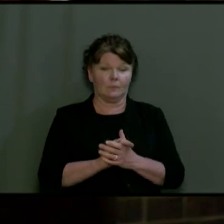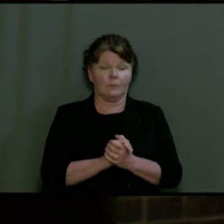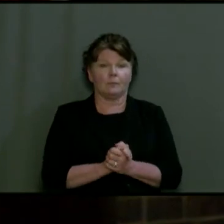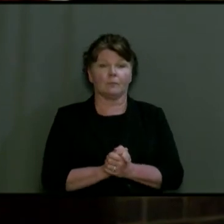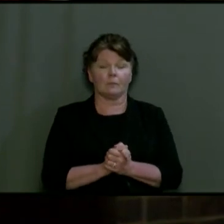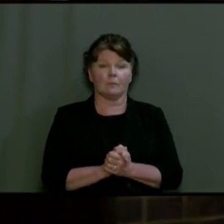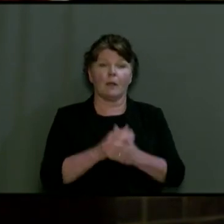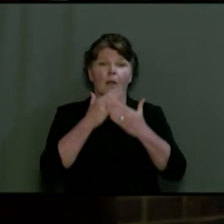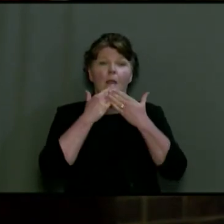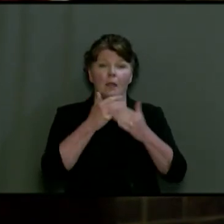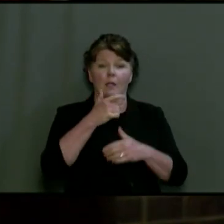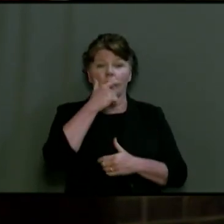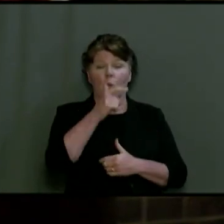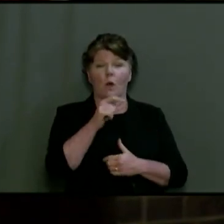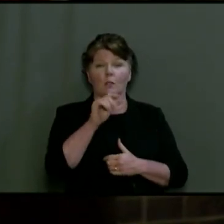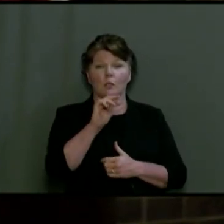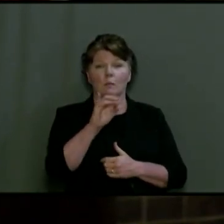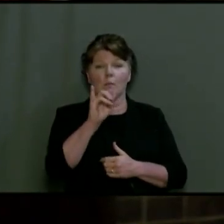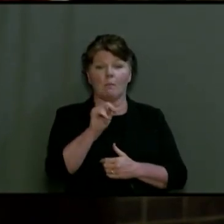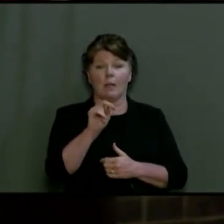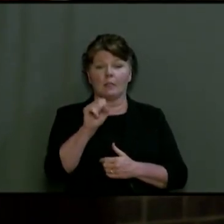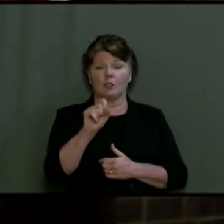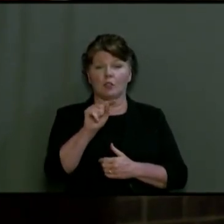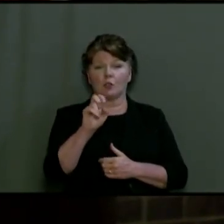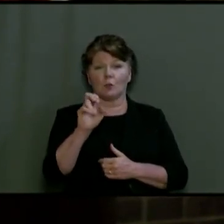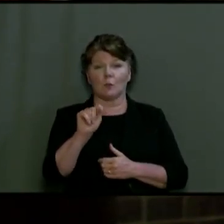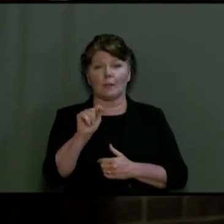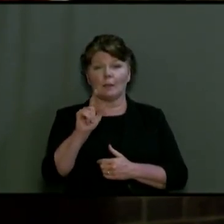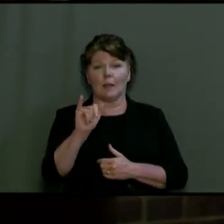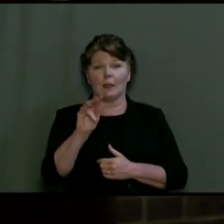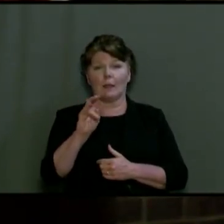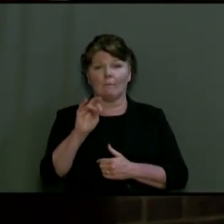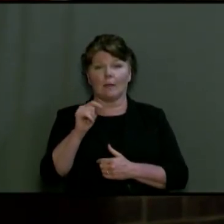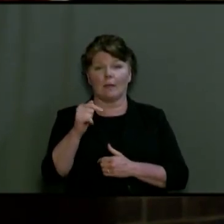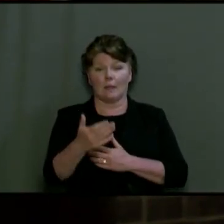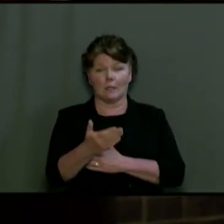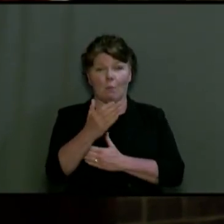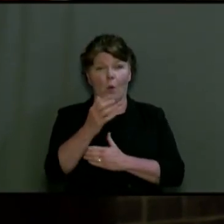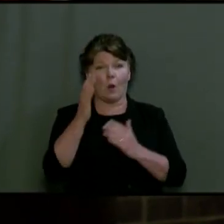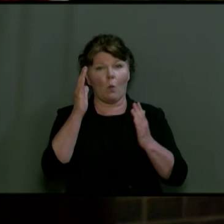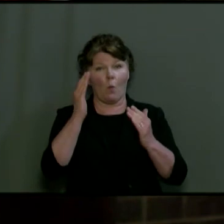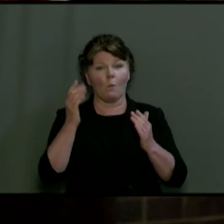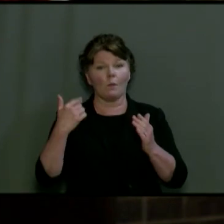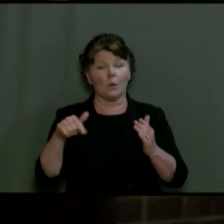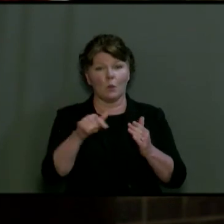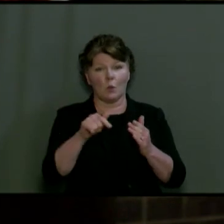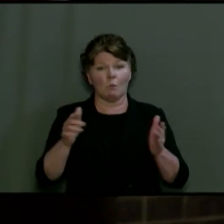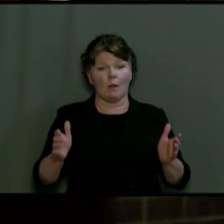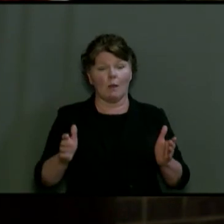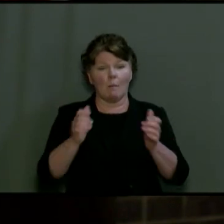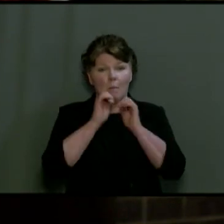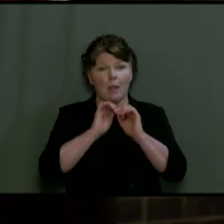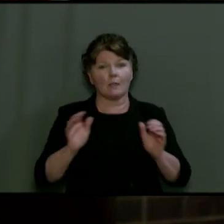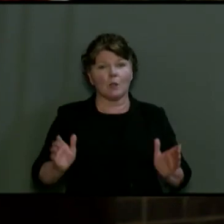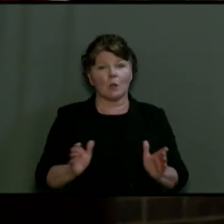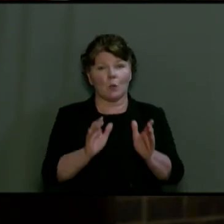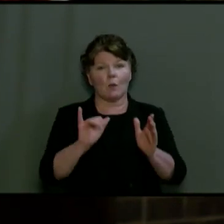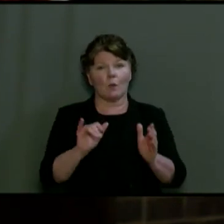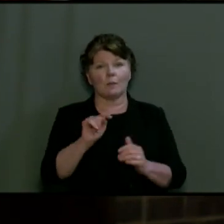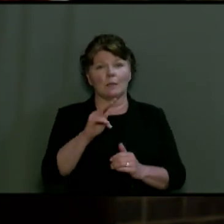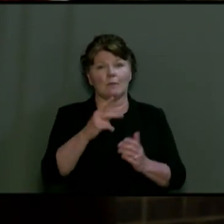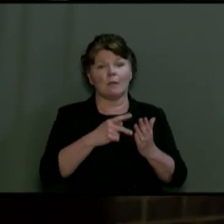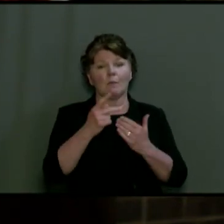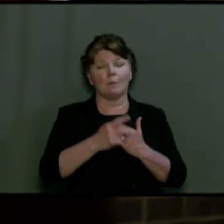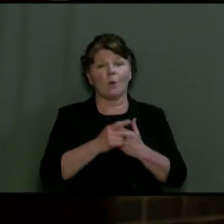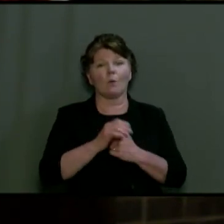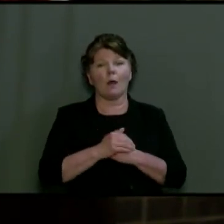Thank you for viewing Main Street Living this morning. Our hope is that you have been blessed and encouraged by this presentation. If you are able to attend